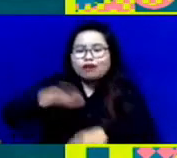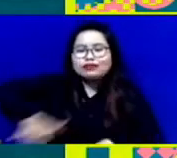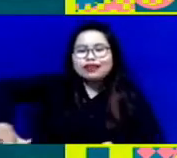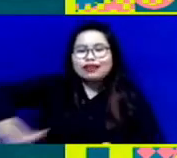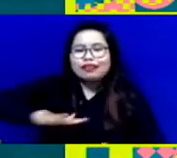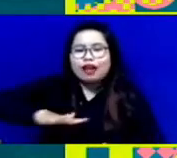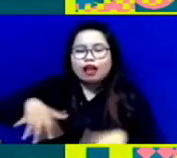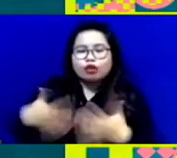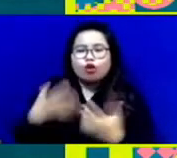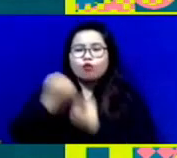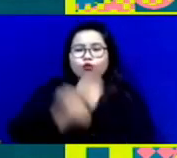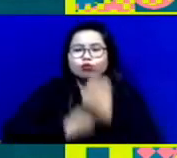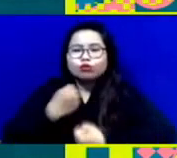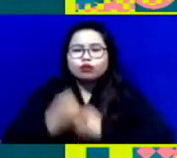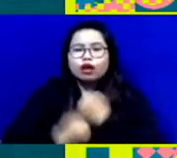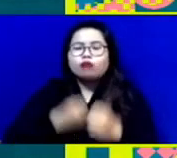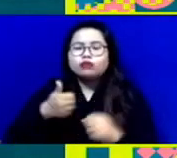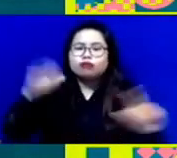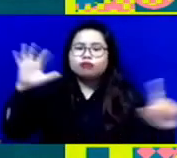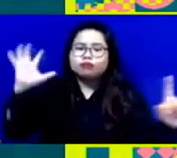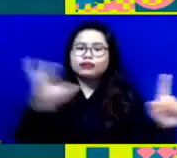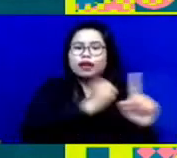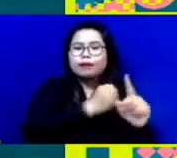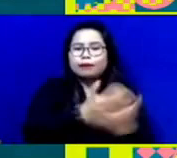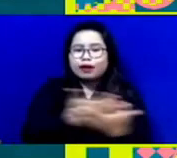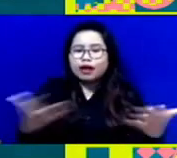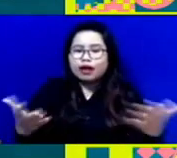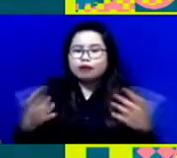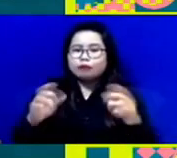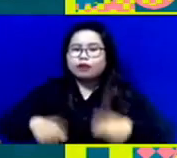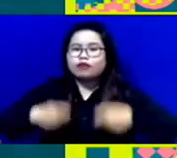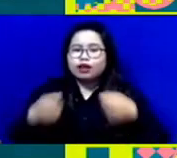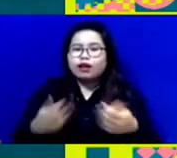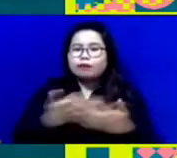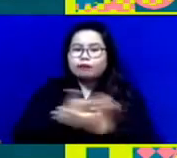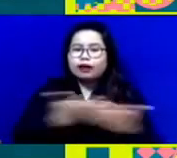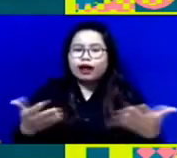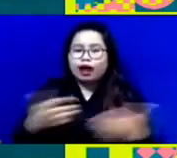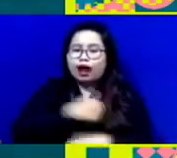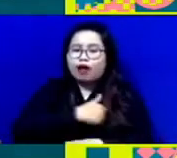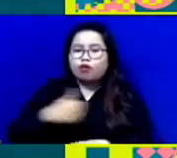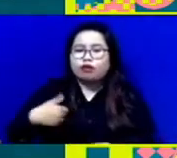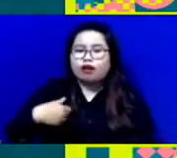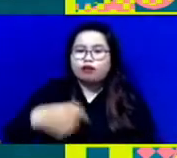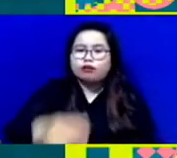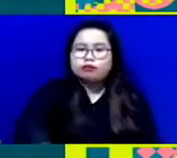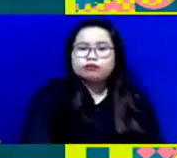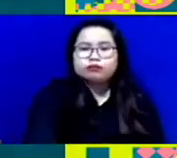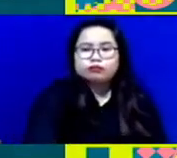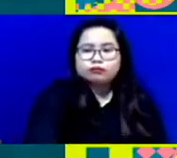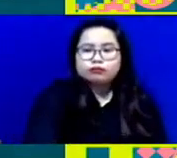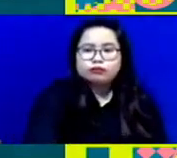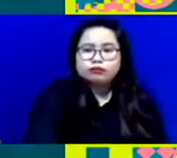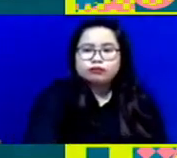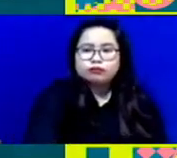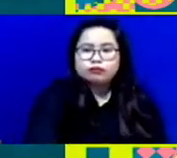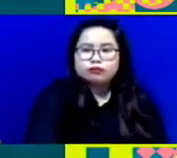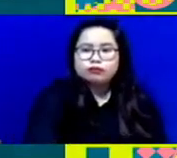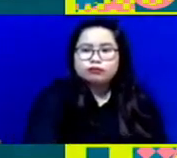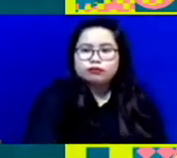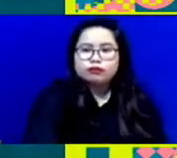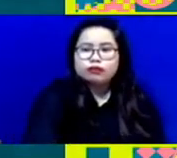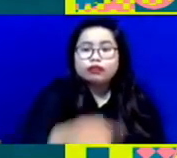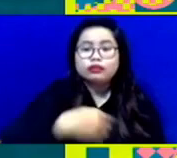and register them as a member. All in all, I convinced that Gotong Royong is